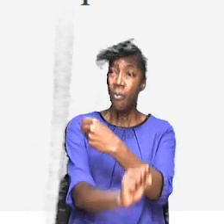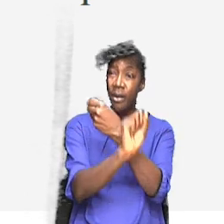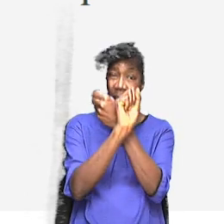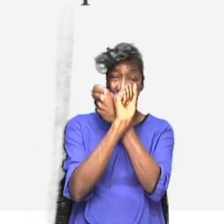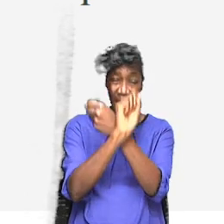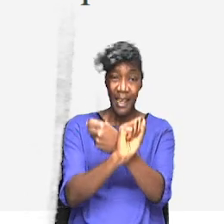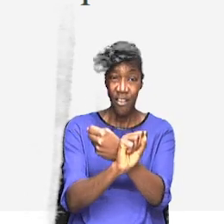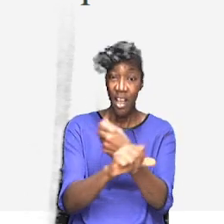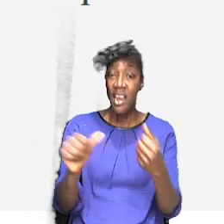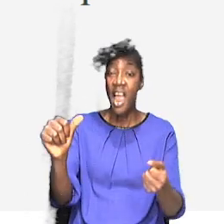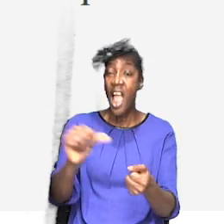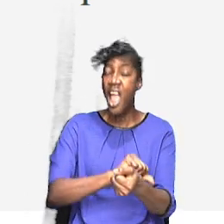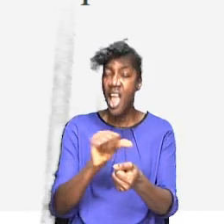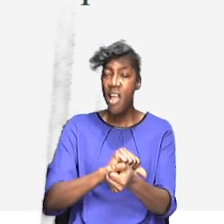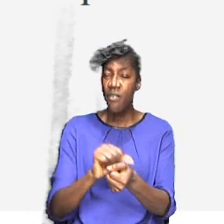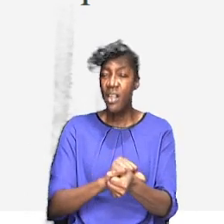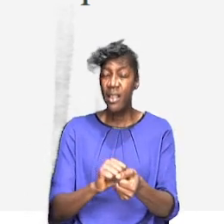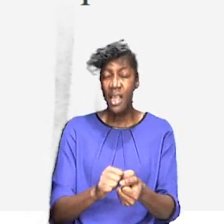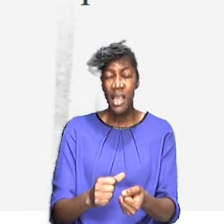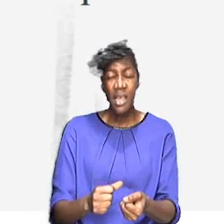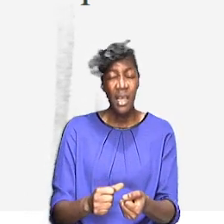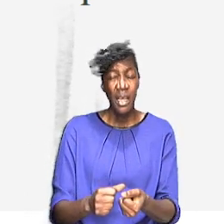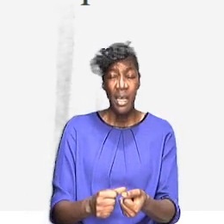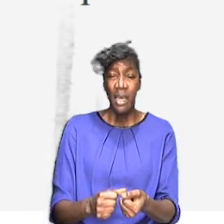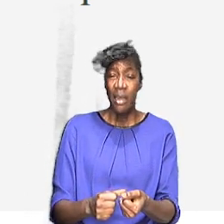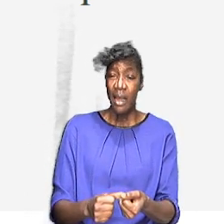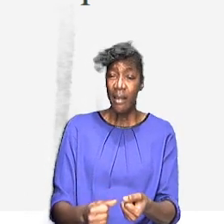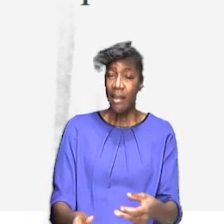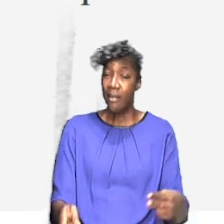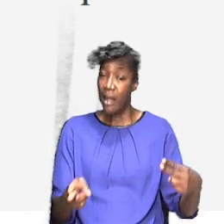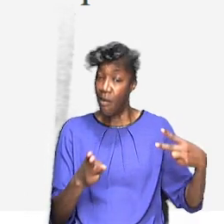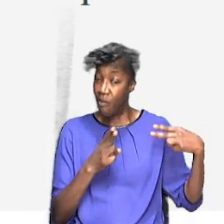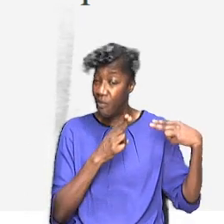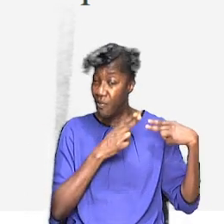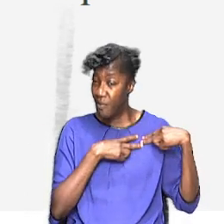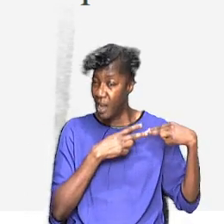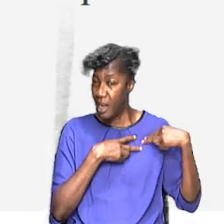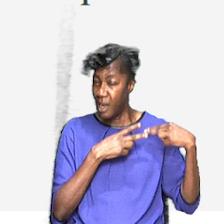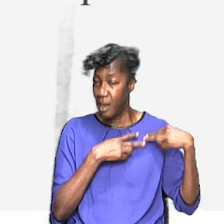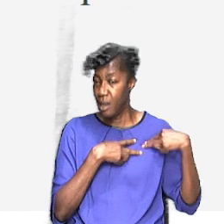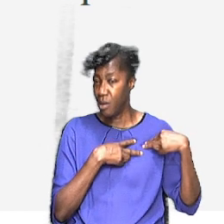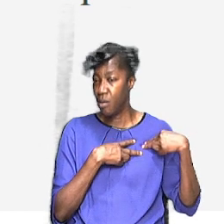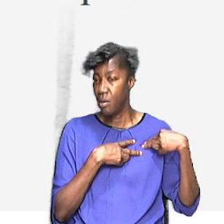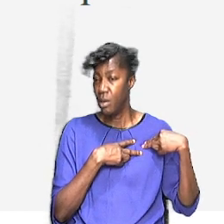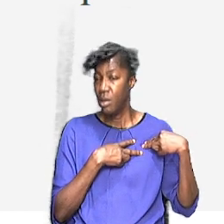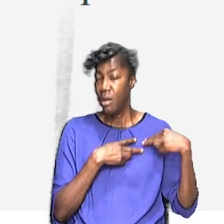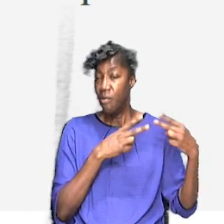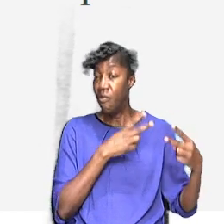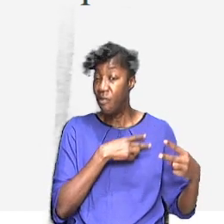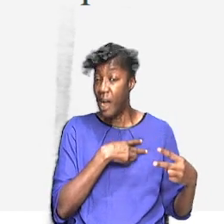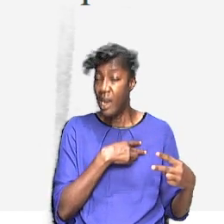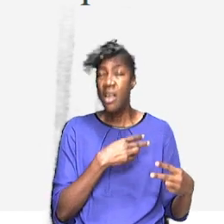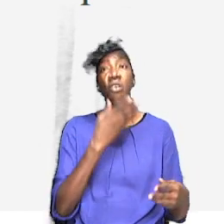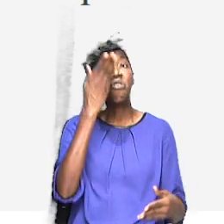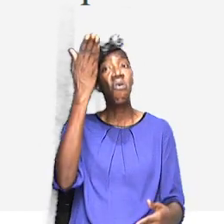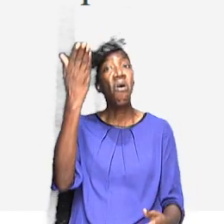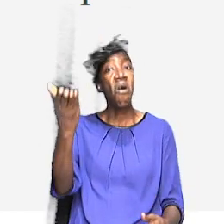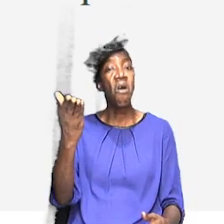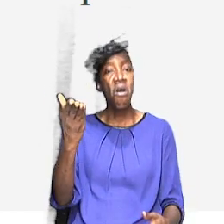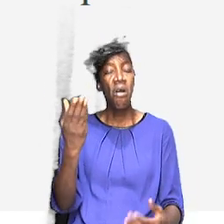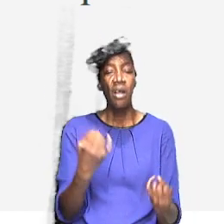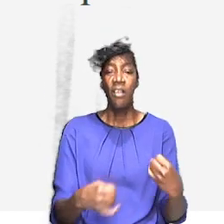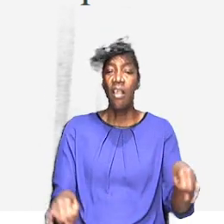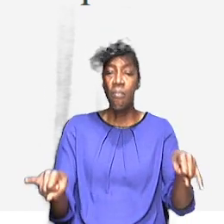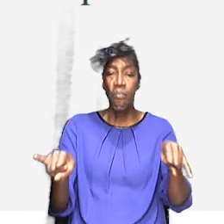out everything that she held as value. That would have been the most valuable thing to her. That was very, very